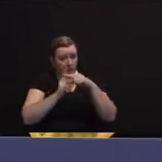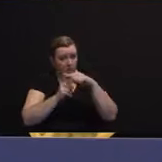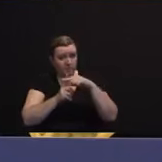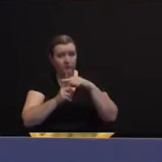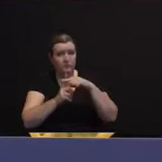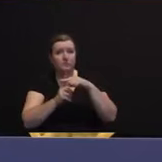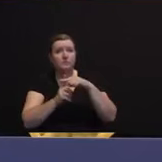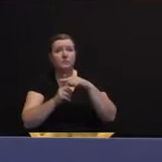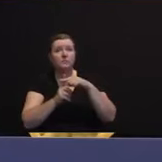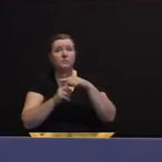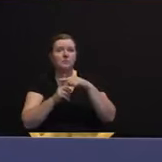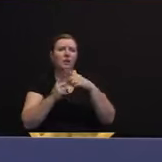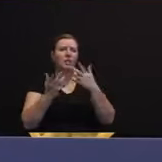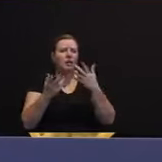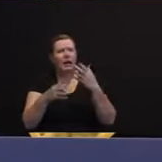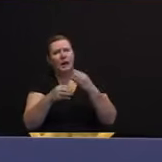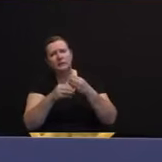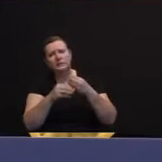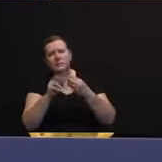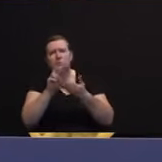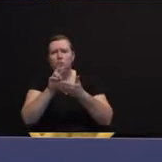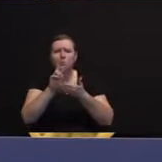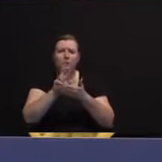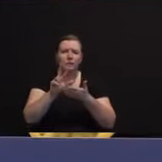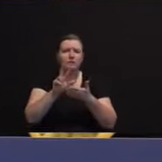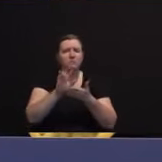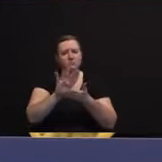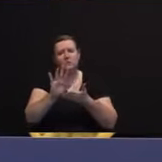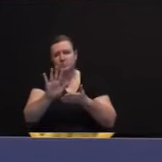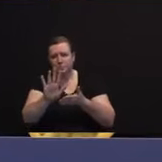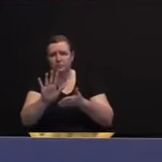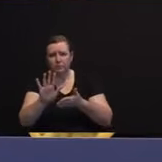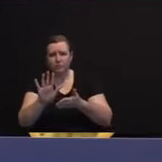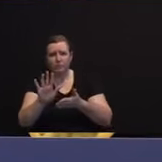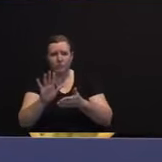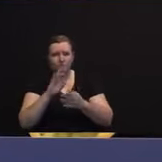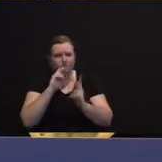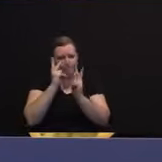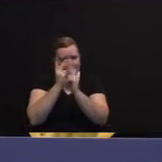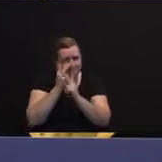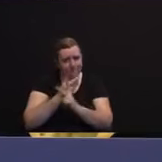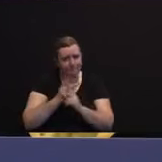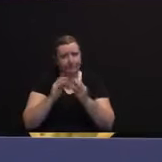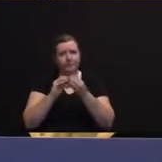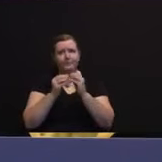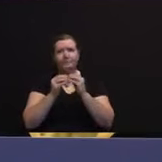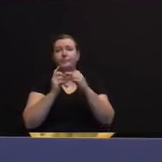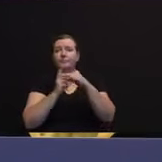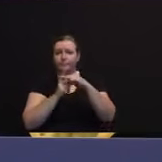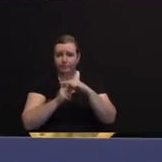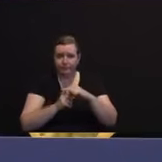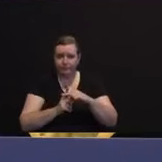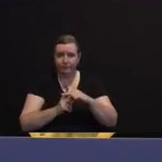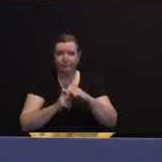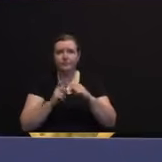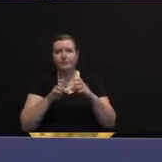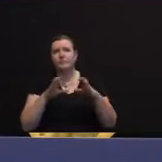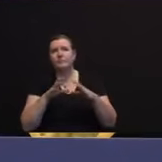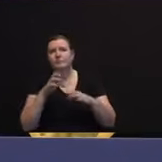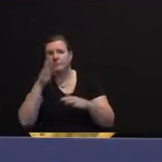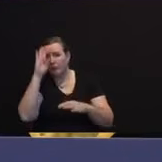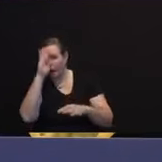5 weeks to that to factor in the lag between number of positives. I could have done the same thing with hospitalizations, but by